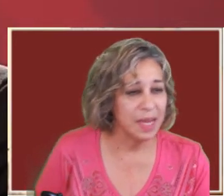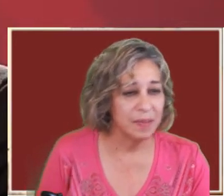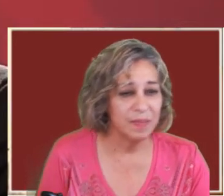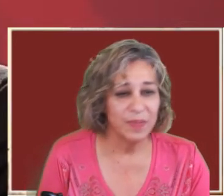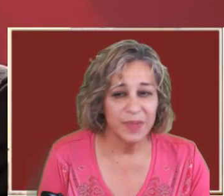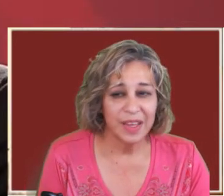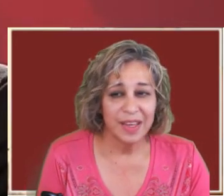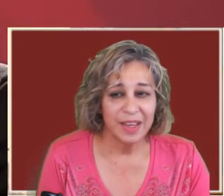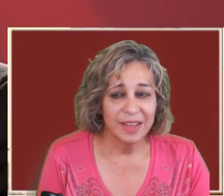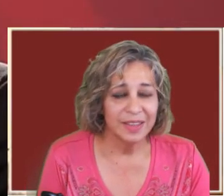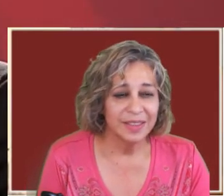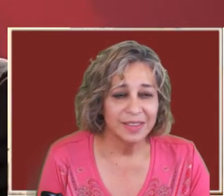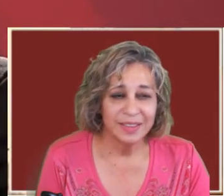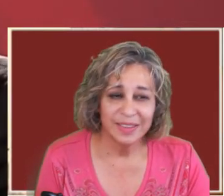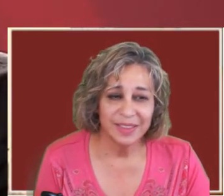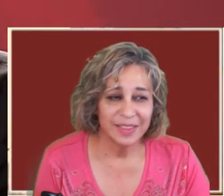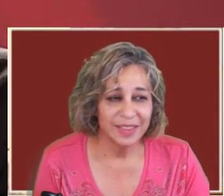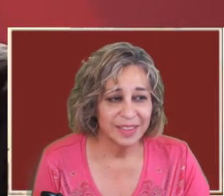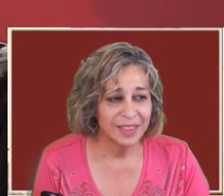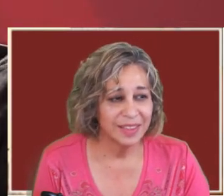money.